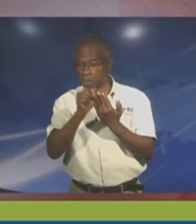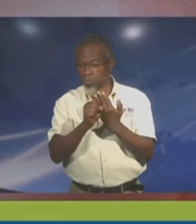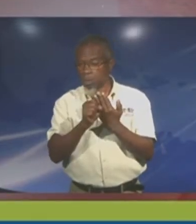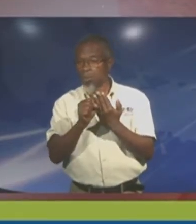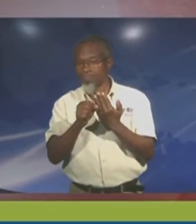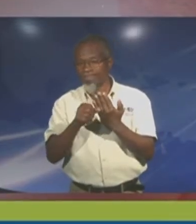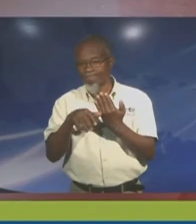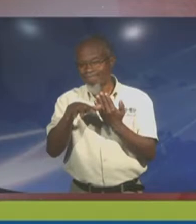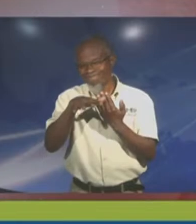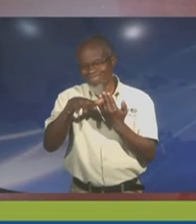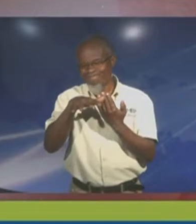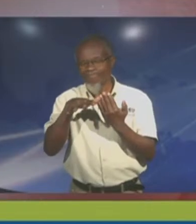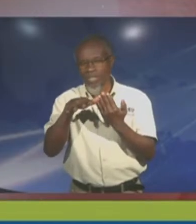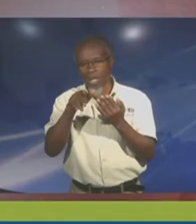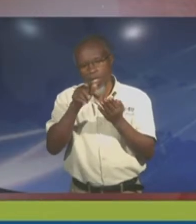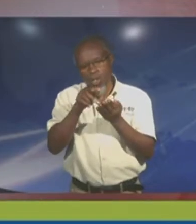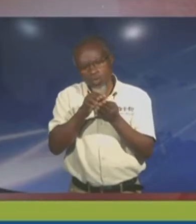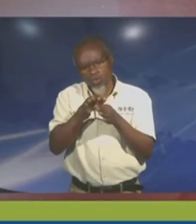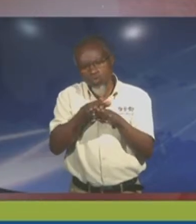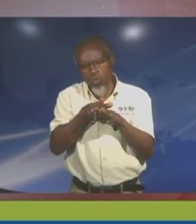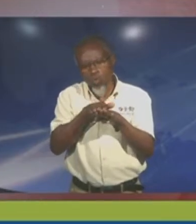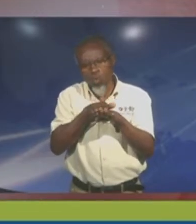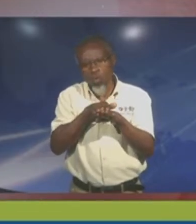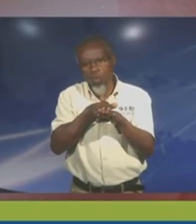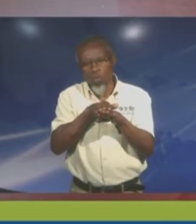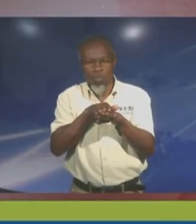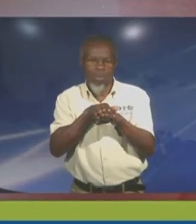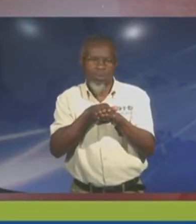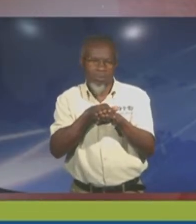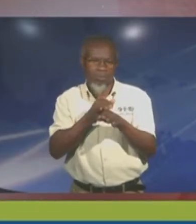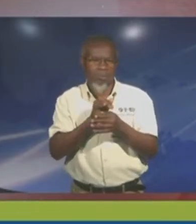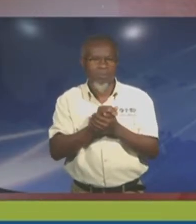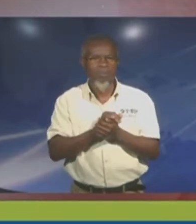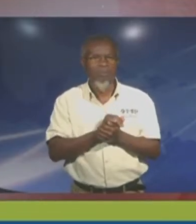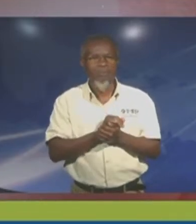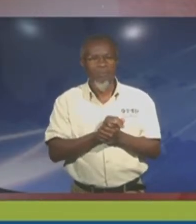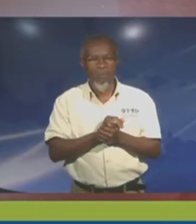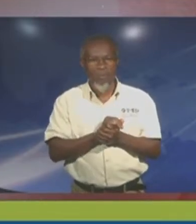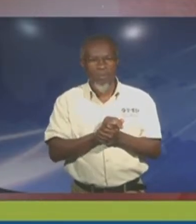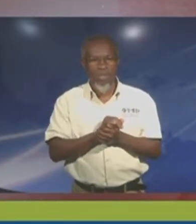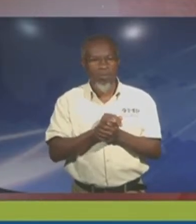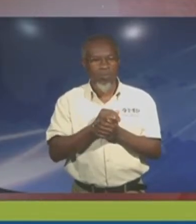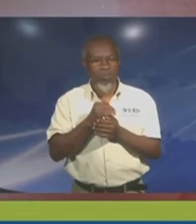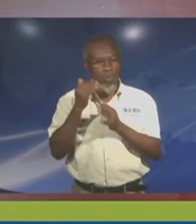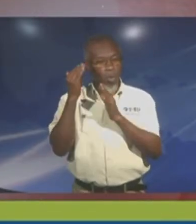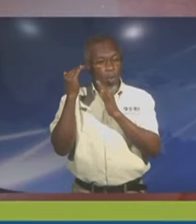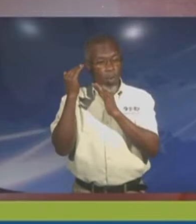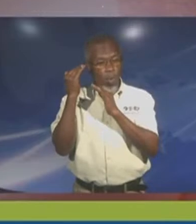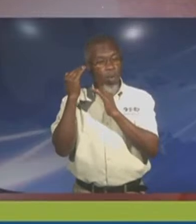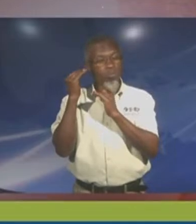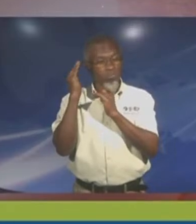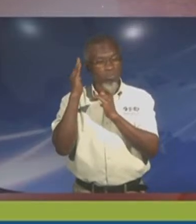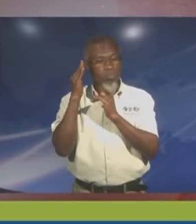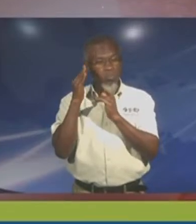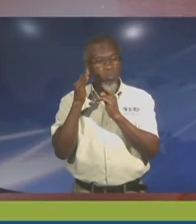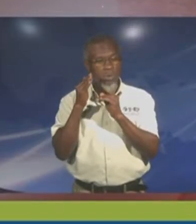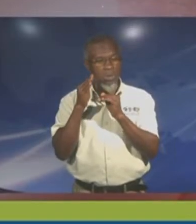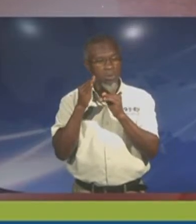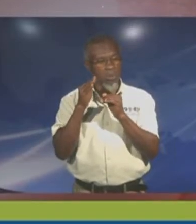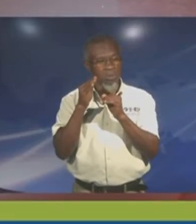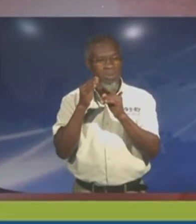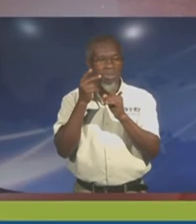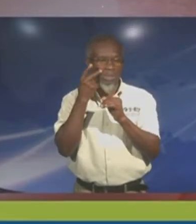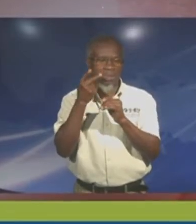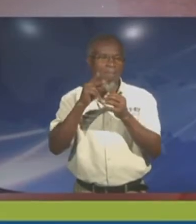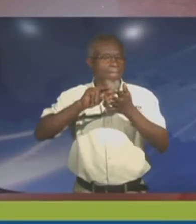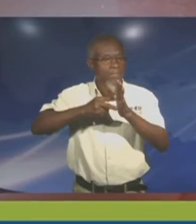of September, but we haven't reached half the cases that we had for August. So we're hoping that that indicates the slowing of transmission at this point